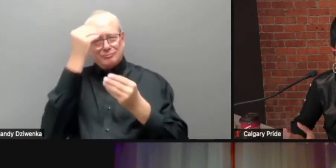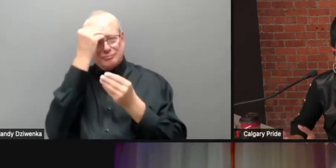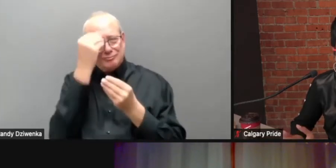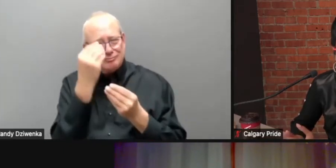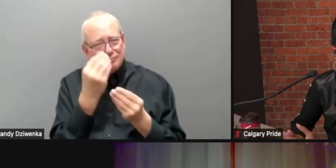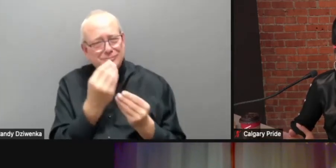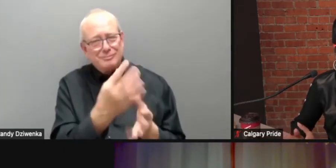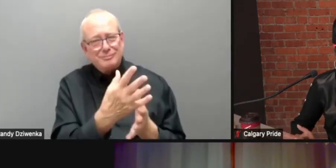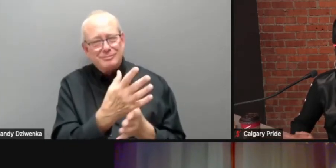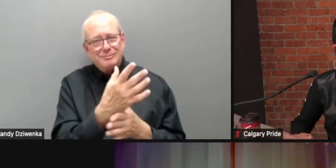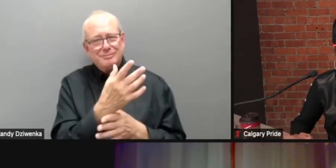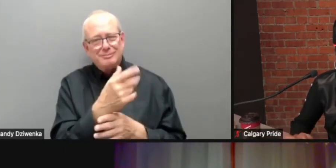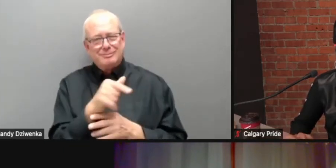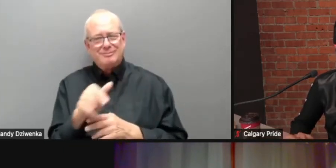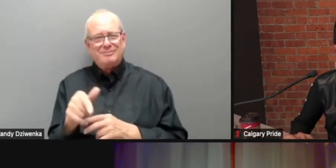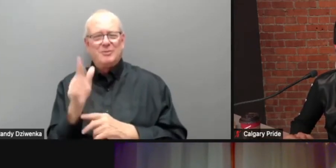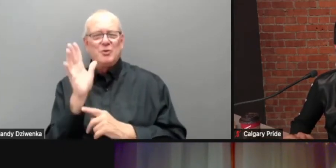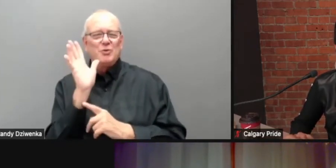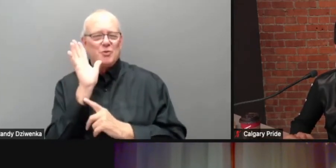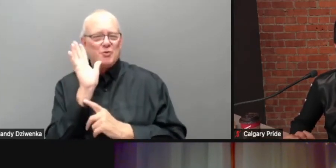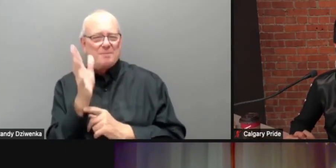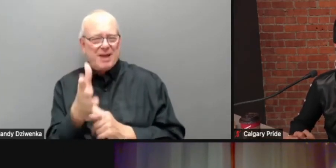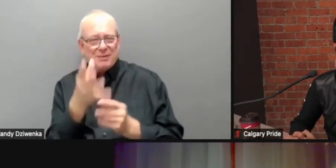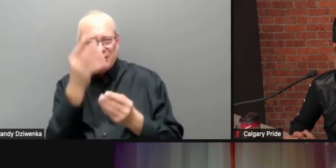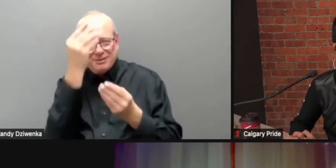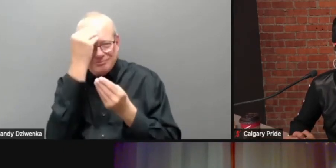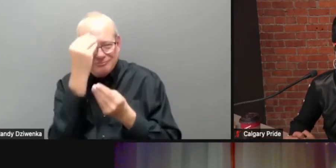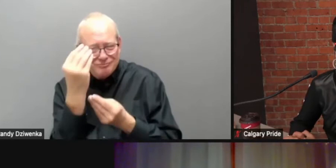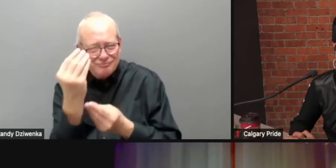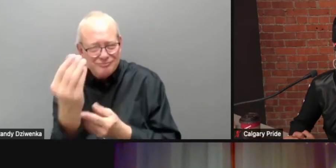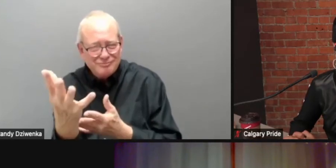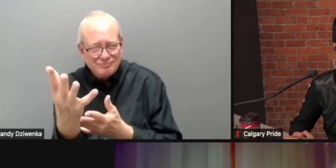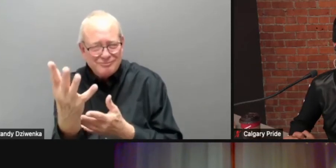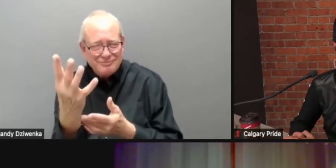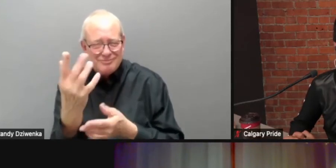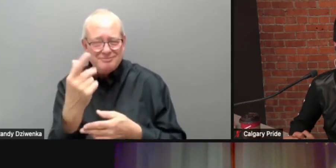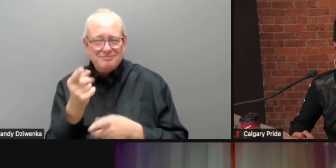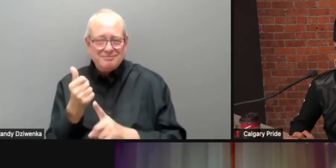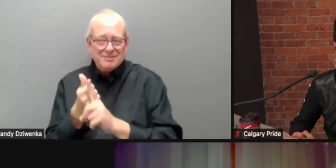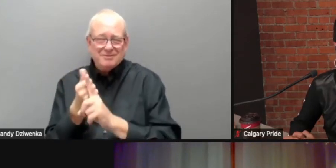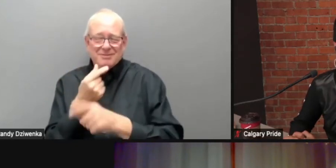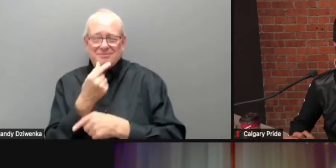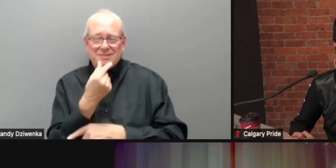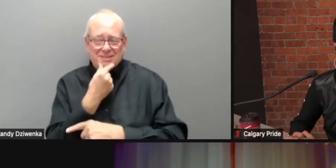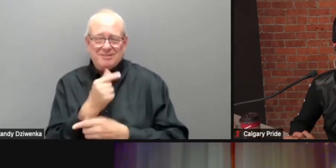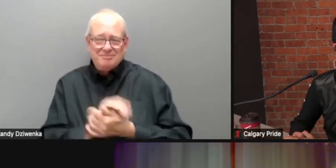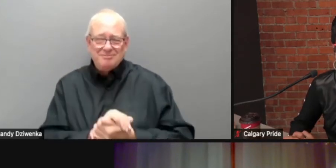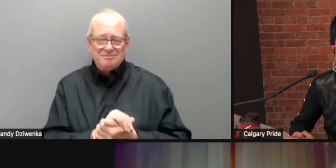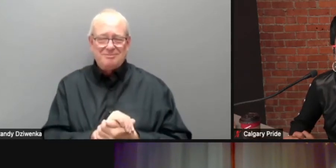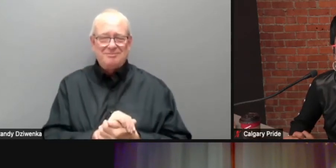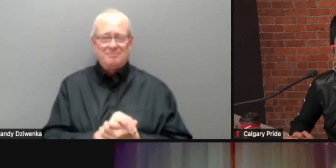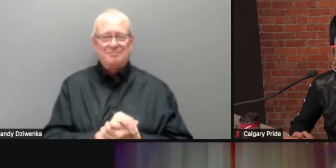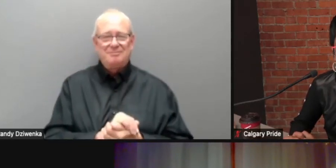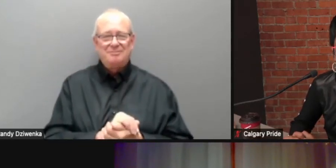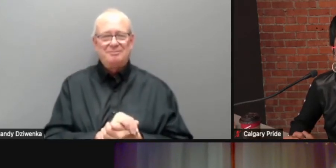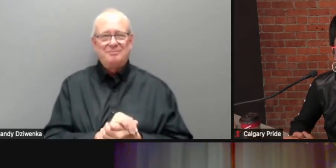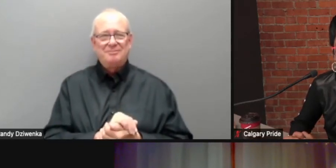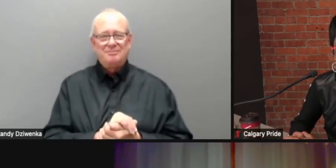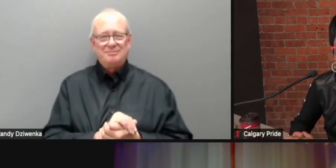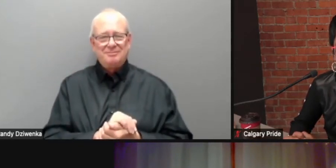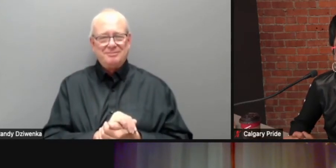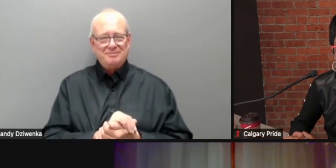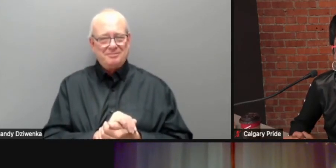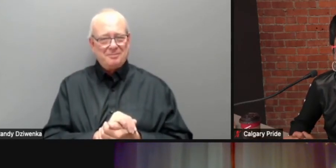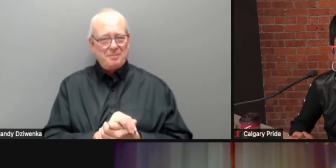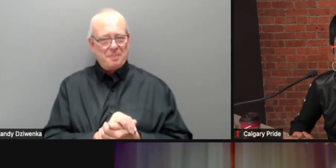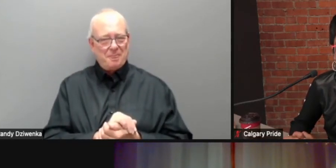is an elder in your family. And oftentimes when we look at, there's always extreme